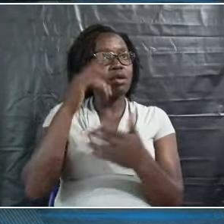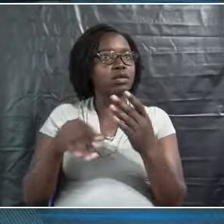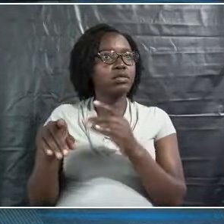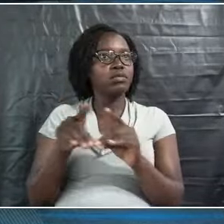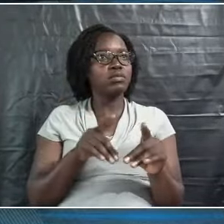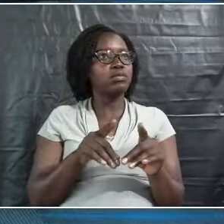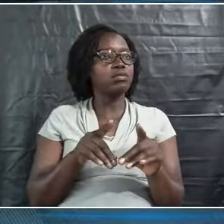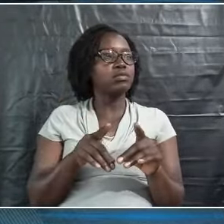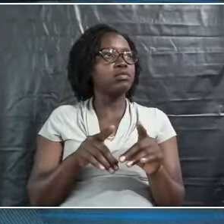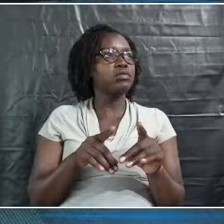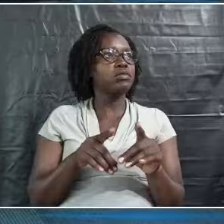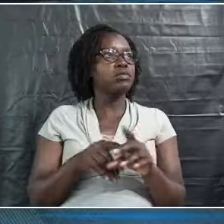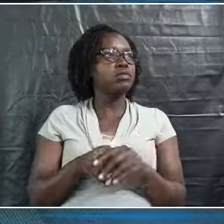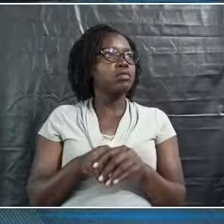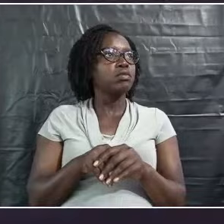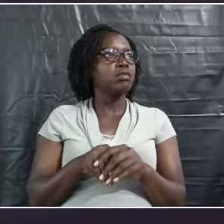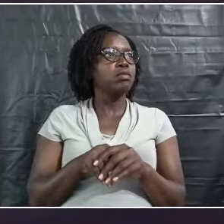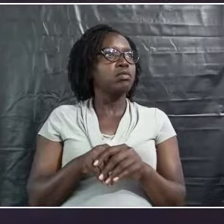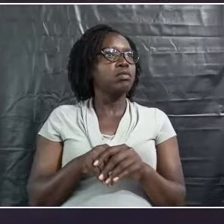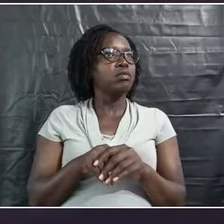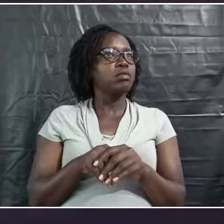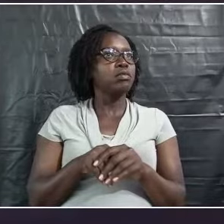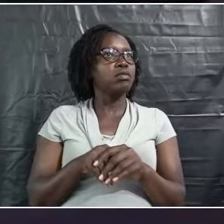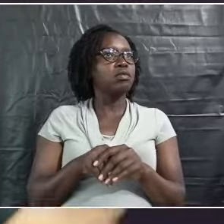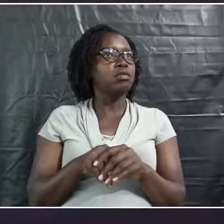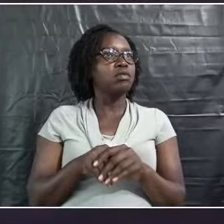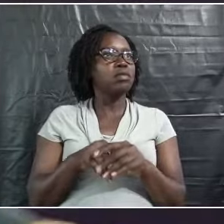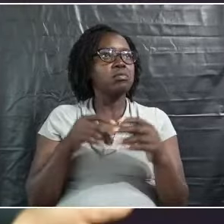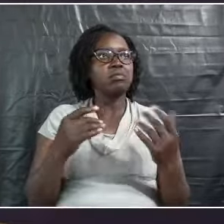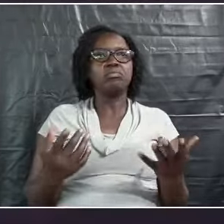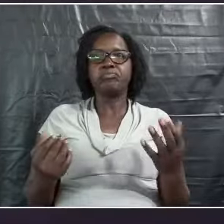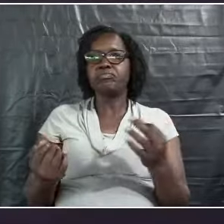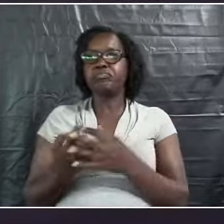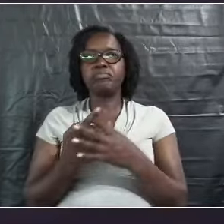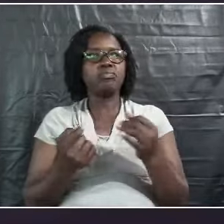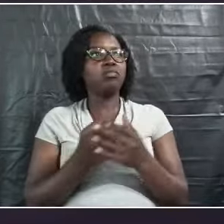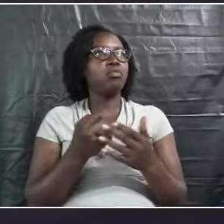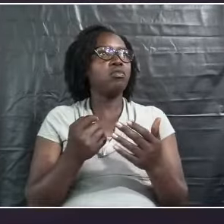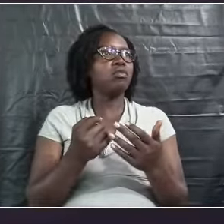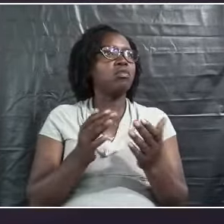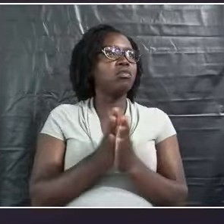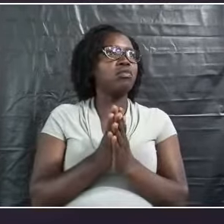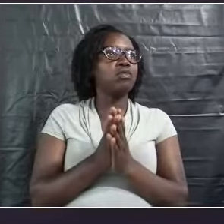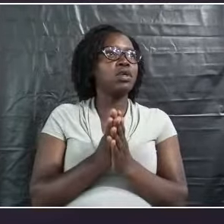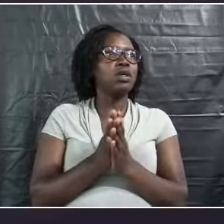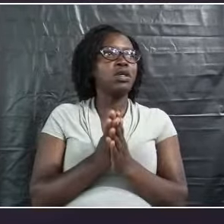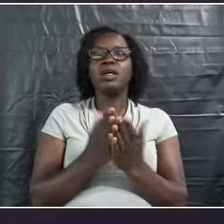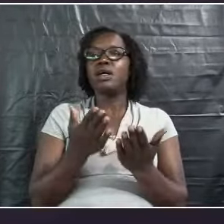know. Means are going to sprout up, and suddenly a